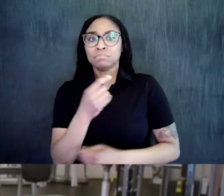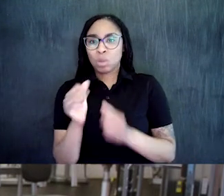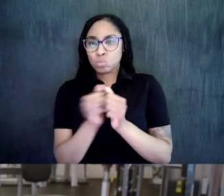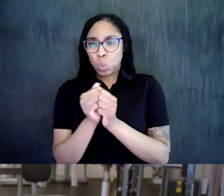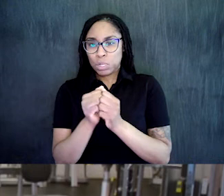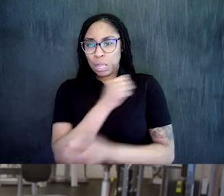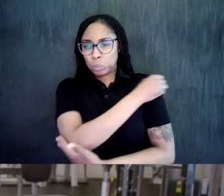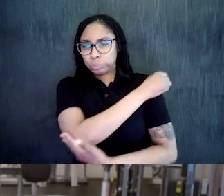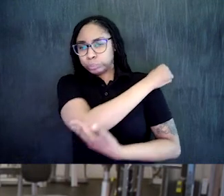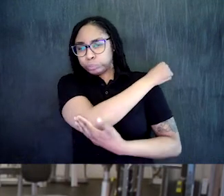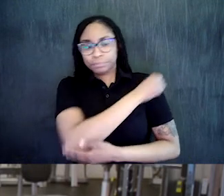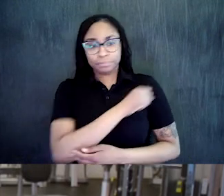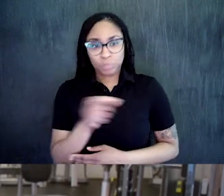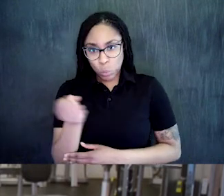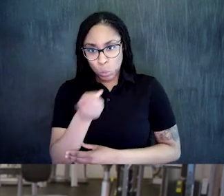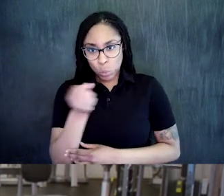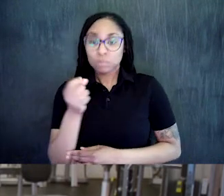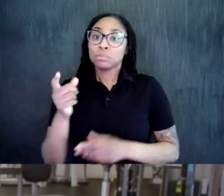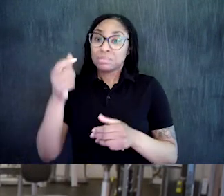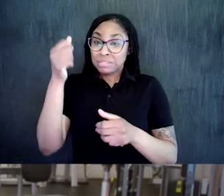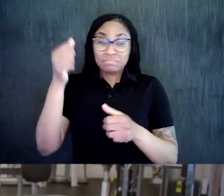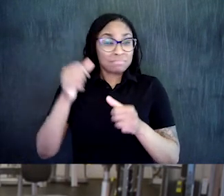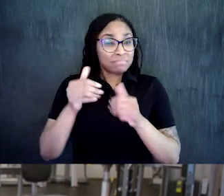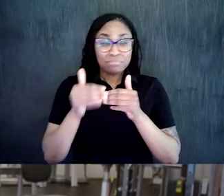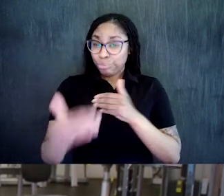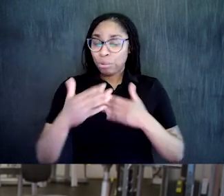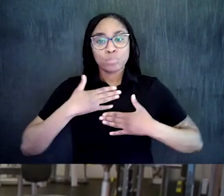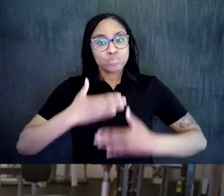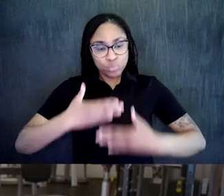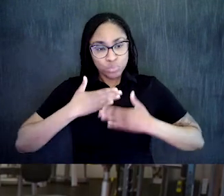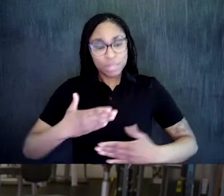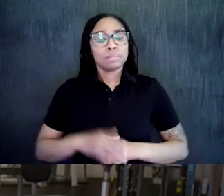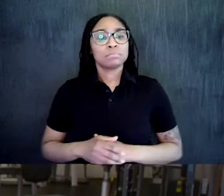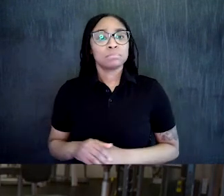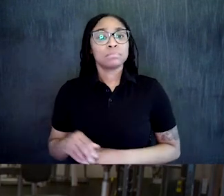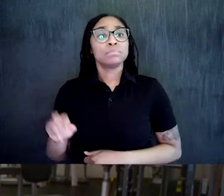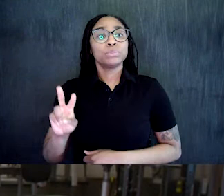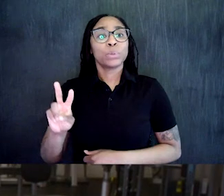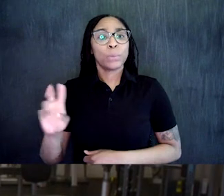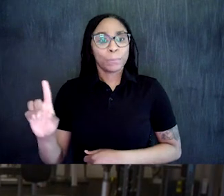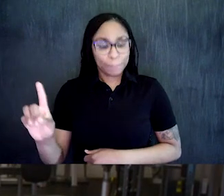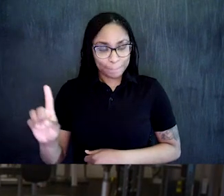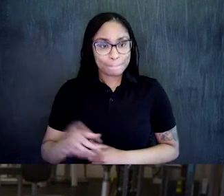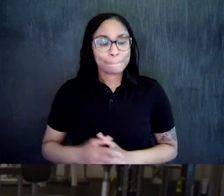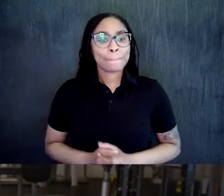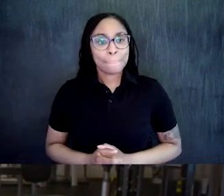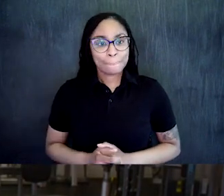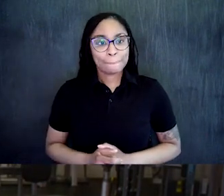here. Remember to remind them to breathe throughout, right? Keep the muscles nice and relaxed as best you can for